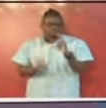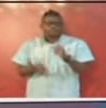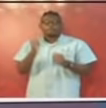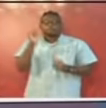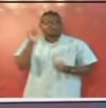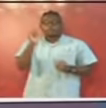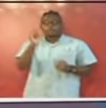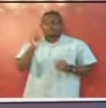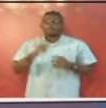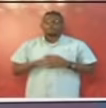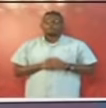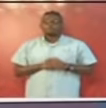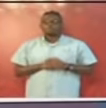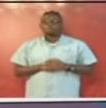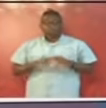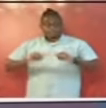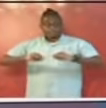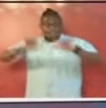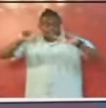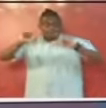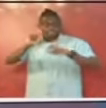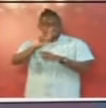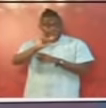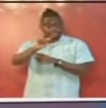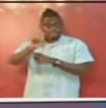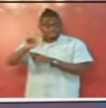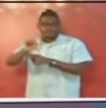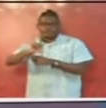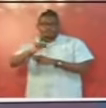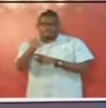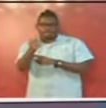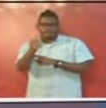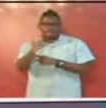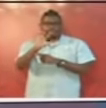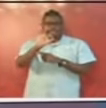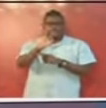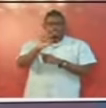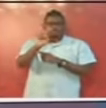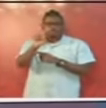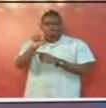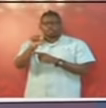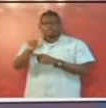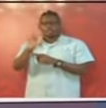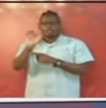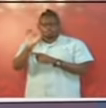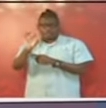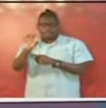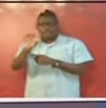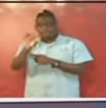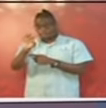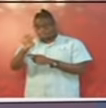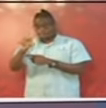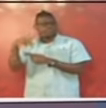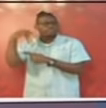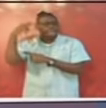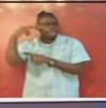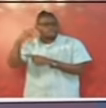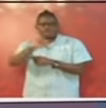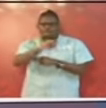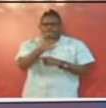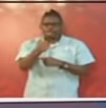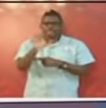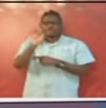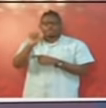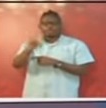We're bringing you live coverage on TTT, Talk City 91.1 FM, Sweet 100.1 FM, Next 99.1 FM, and